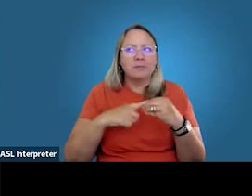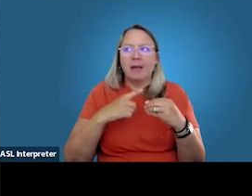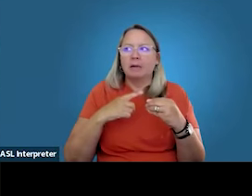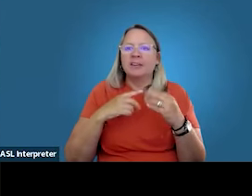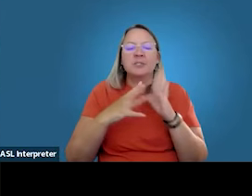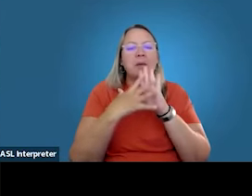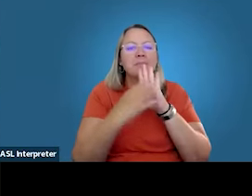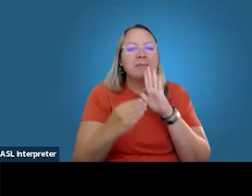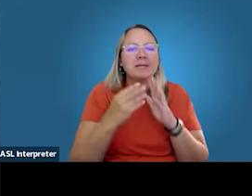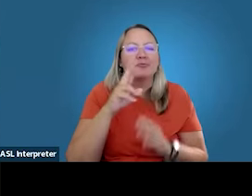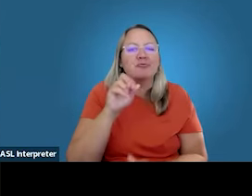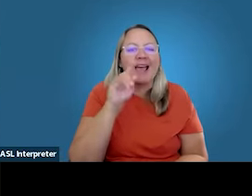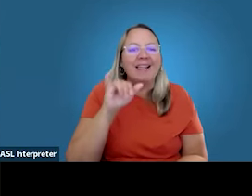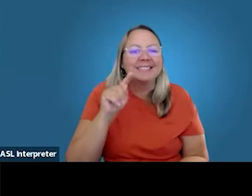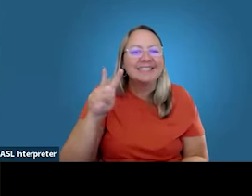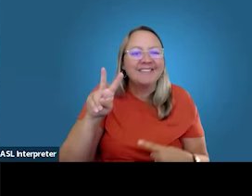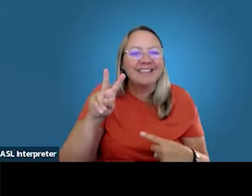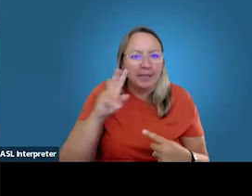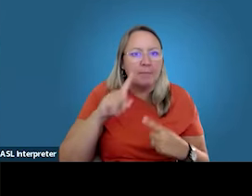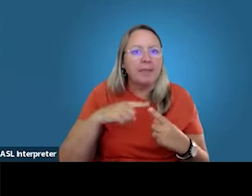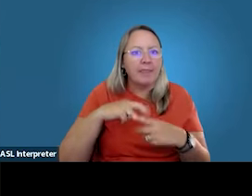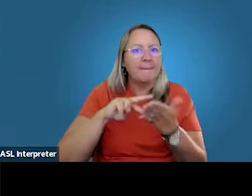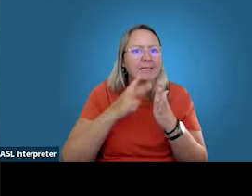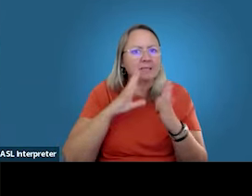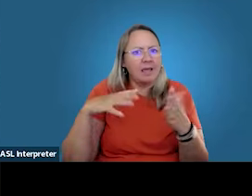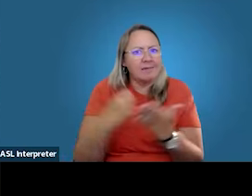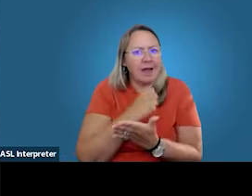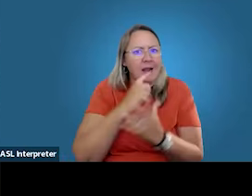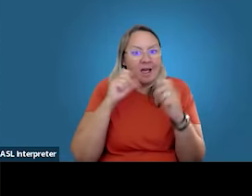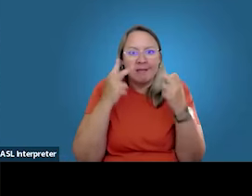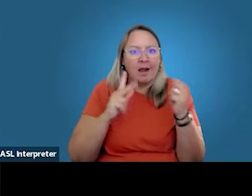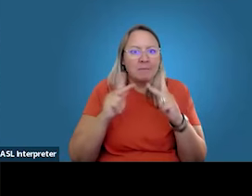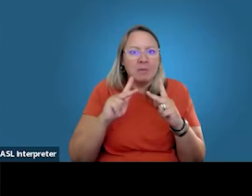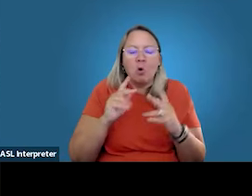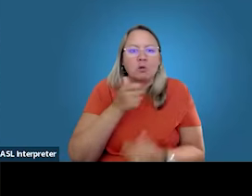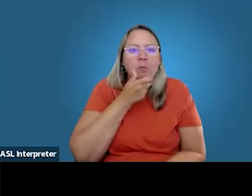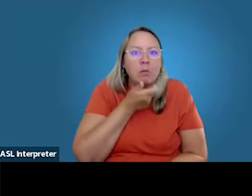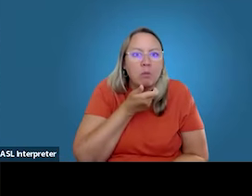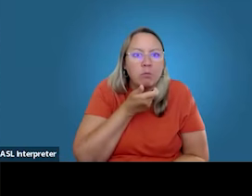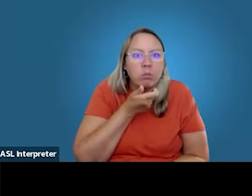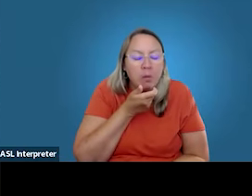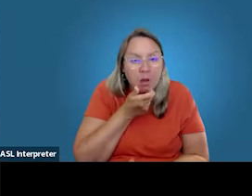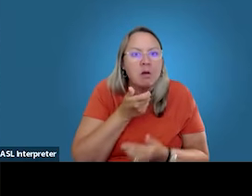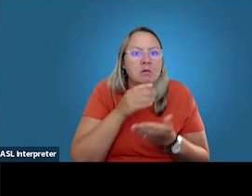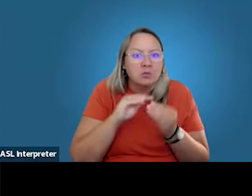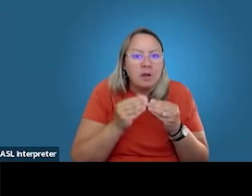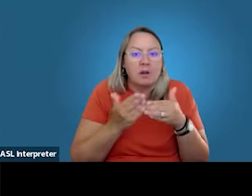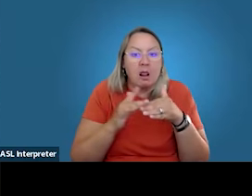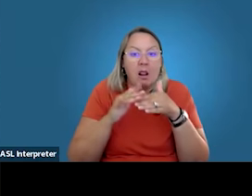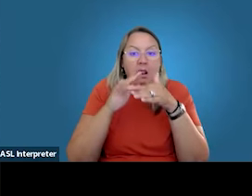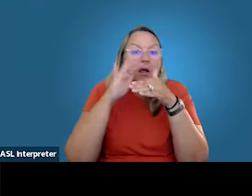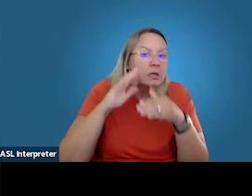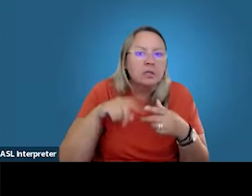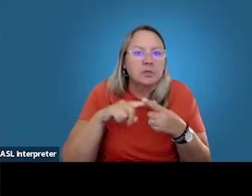TV. So they were really tongue in cheek, but it meant that they gained a huge number of views behind quite a low budget way to do